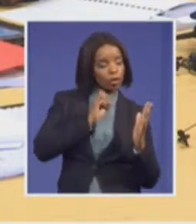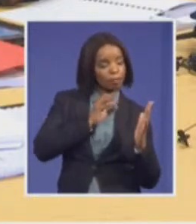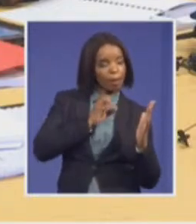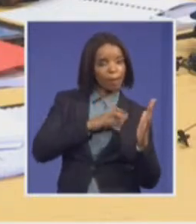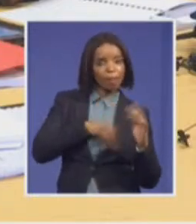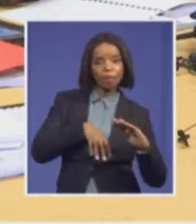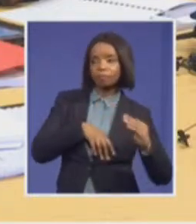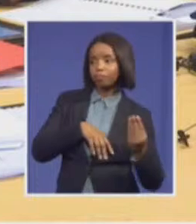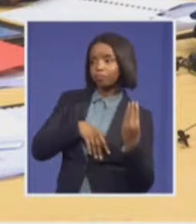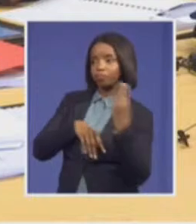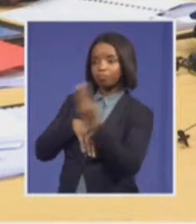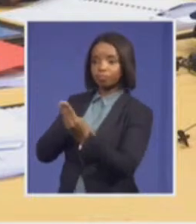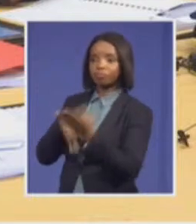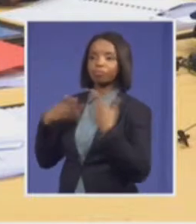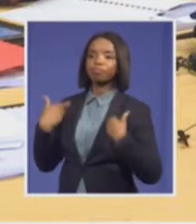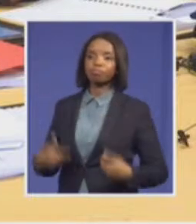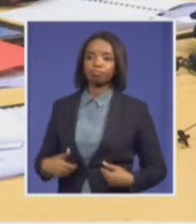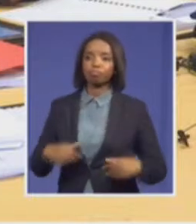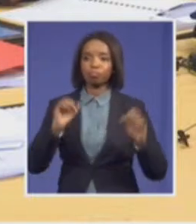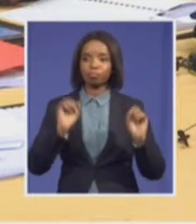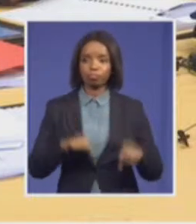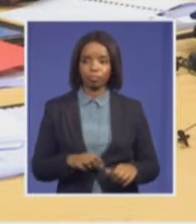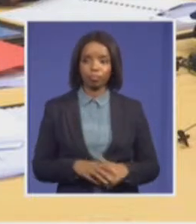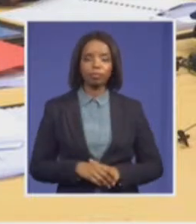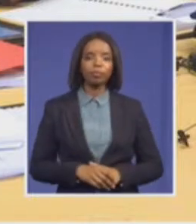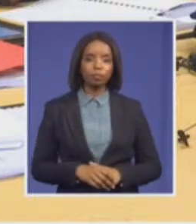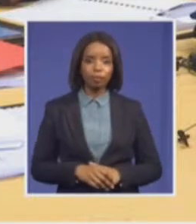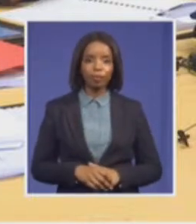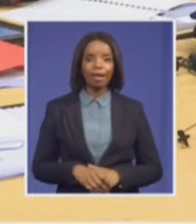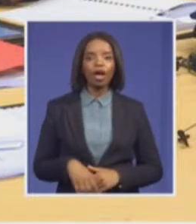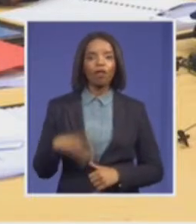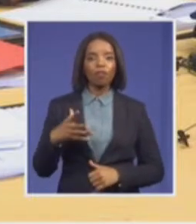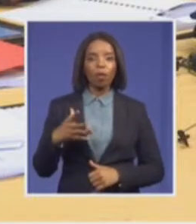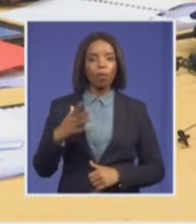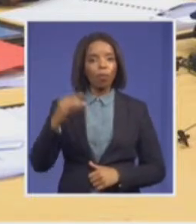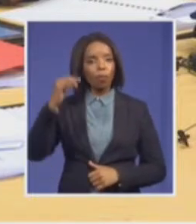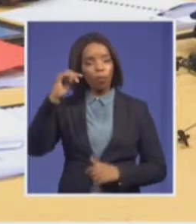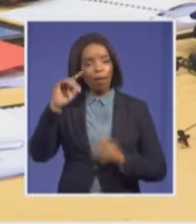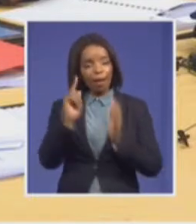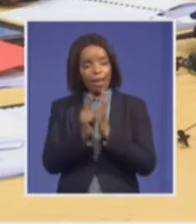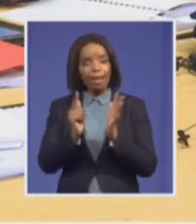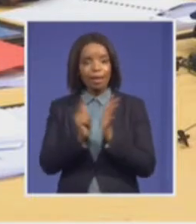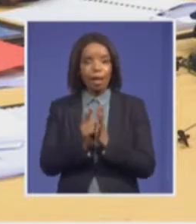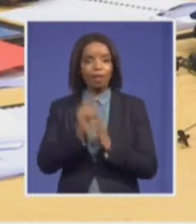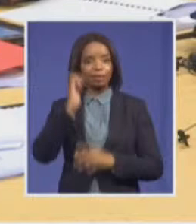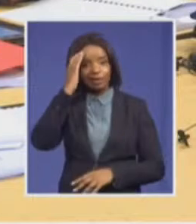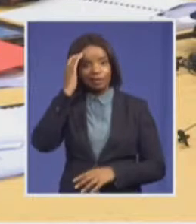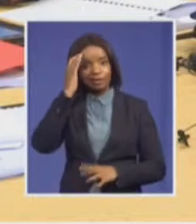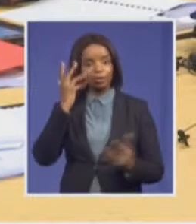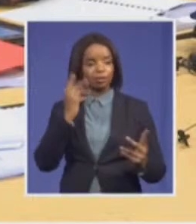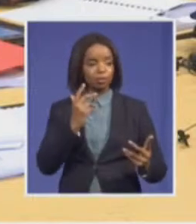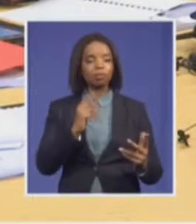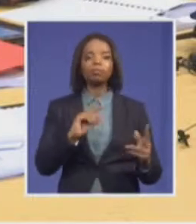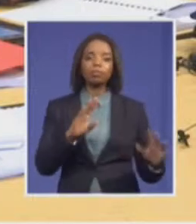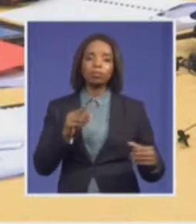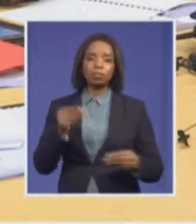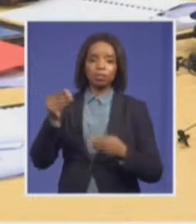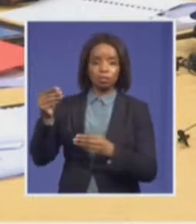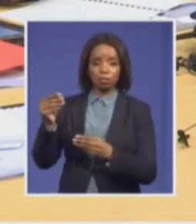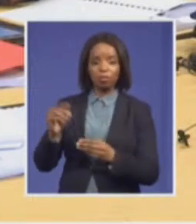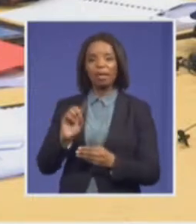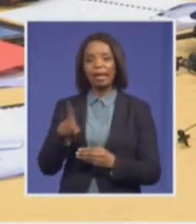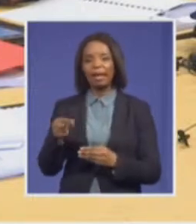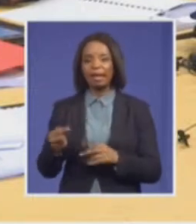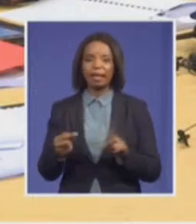within legal services. Then the other aspect would be on broadcast complaints, which is another department that reports to me, which